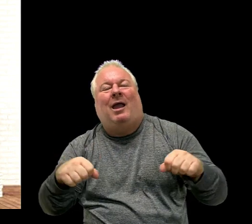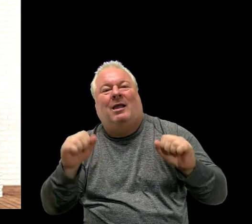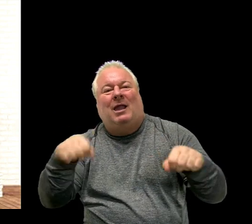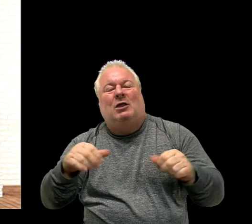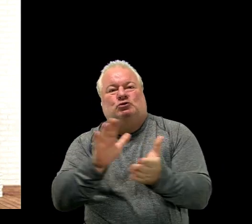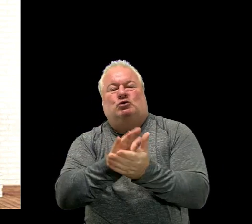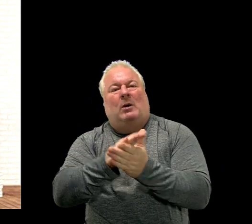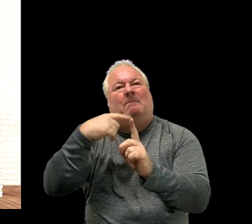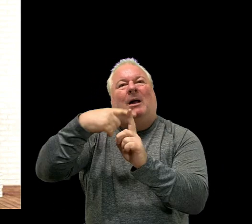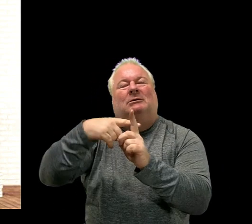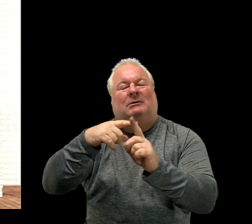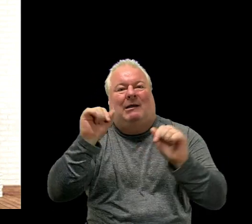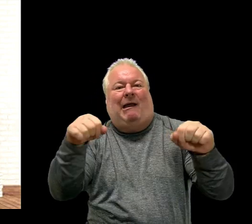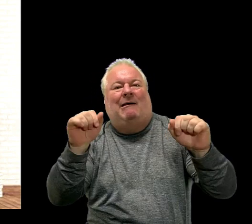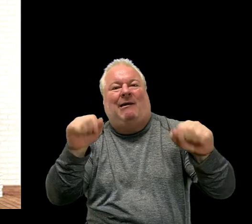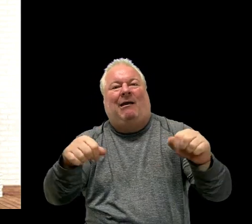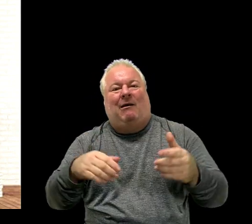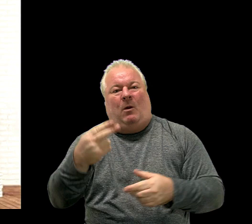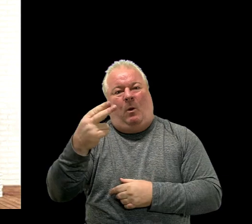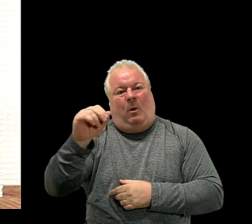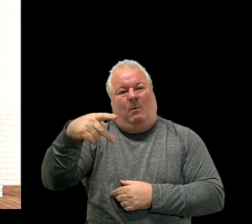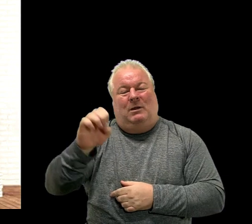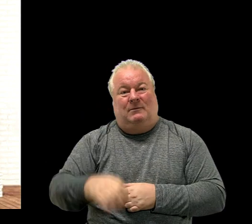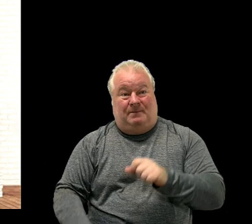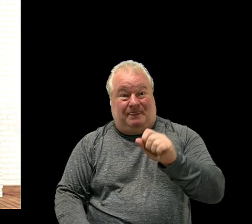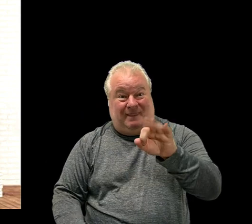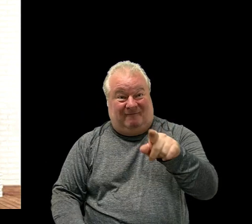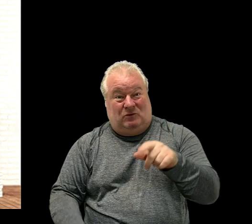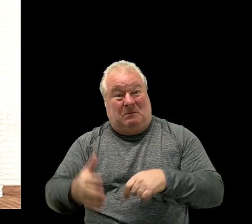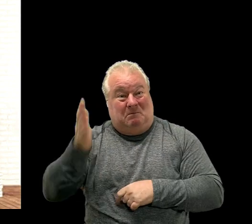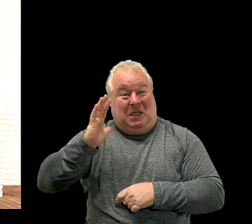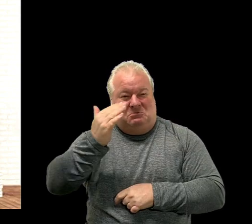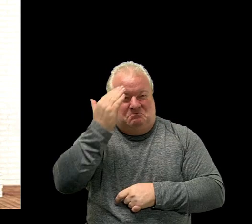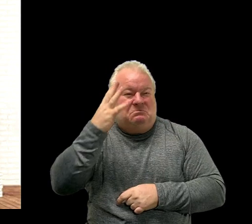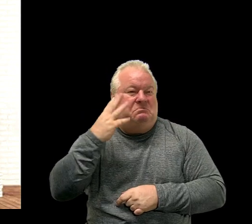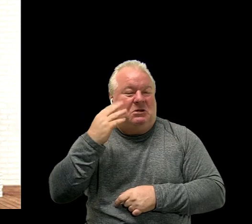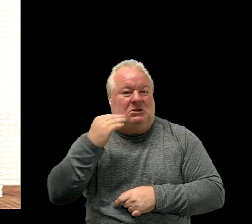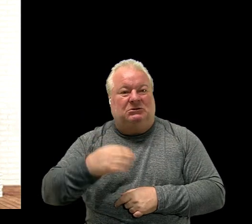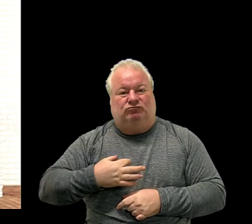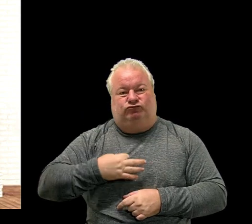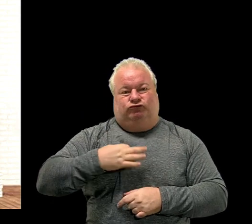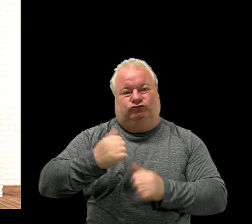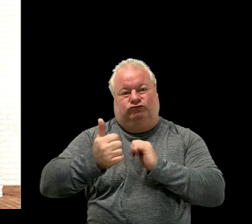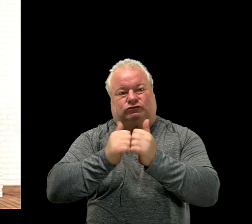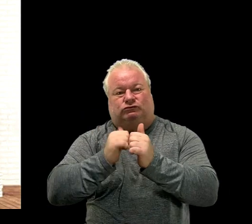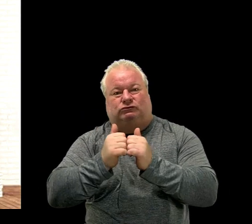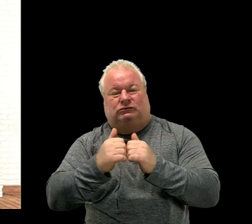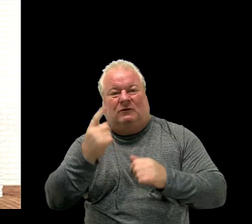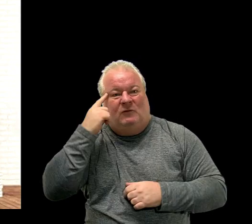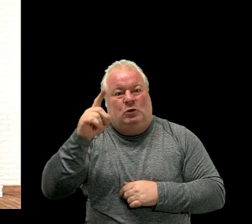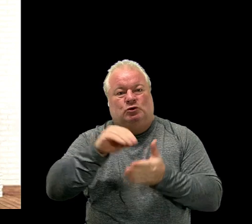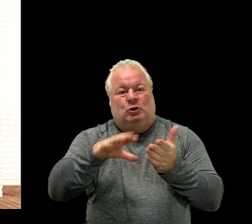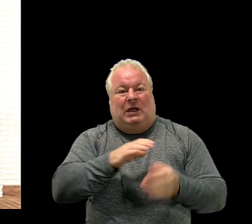So if you ran for student council in the past and you are interested this